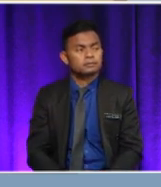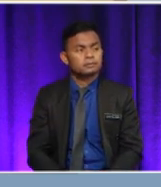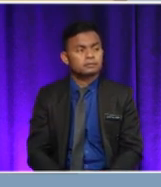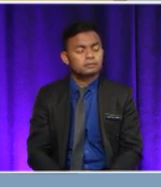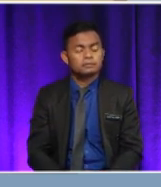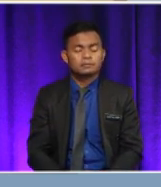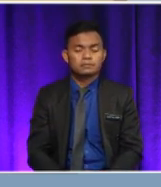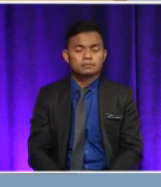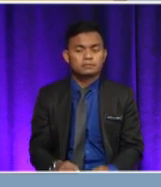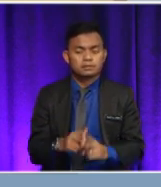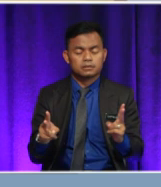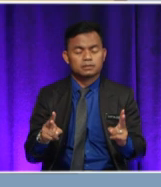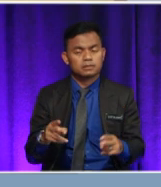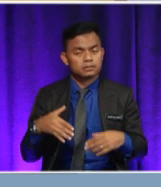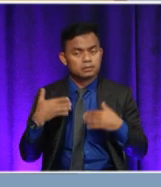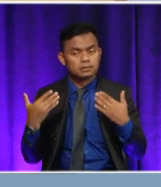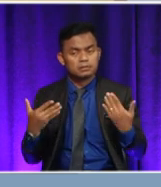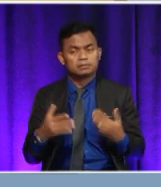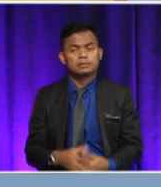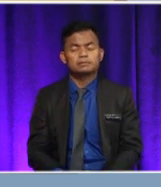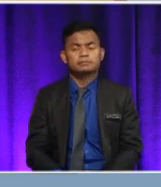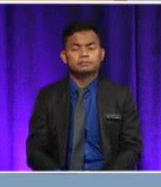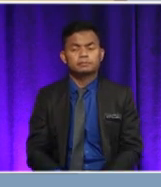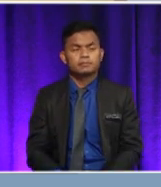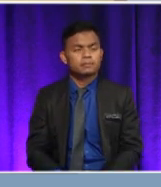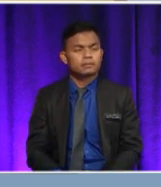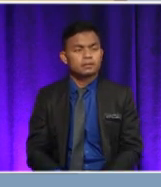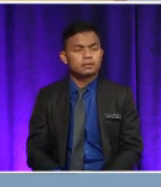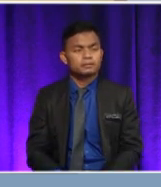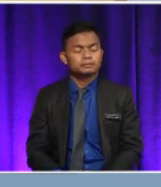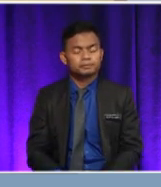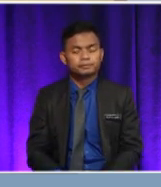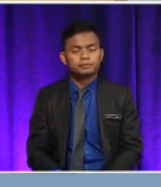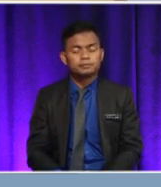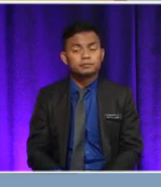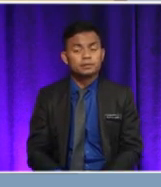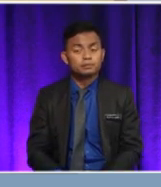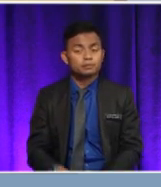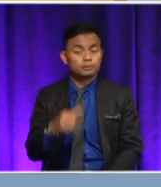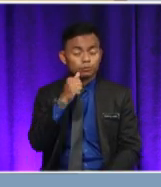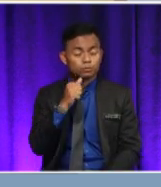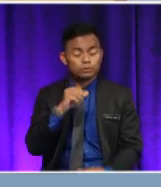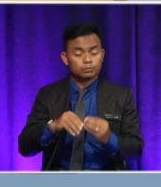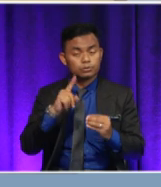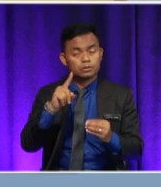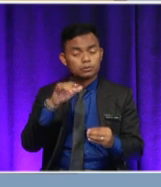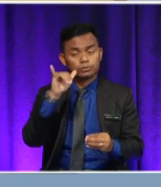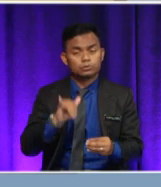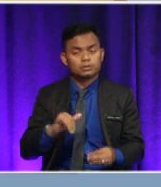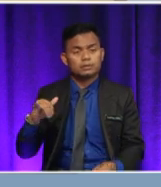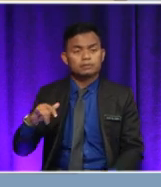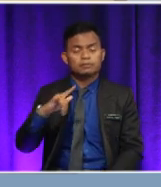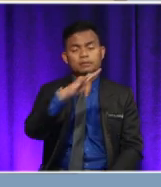amazing story. So I like her. Ah, you like her. The first woman to ever fly. Yes. Okay then. So thank you for